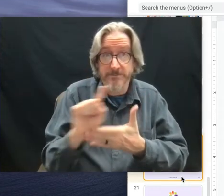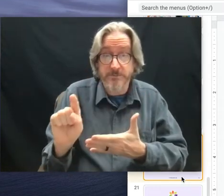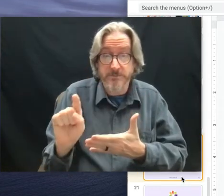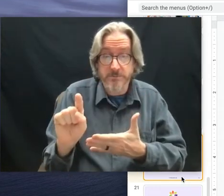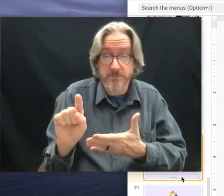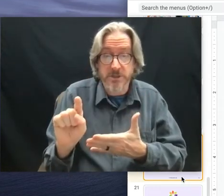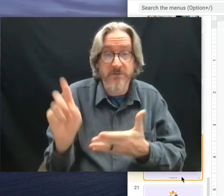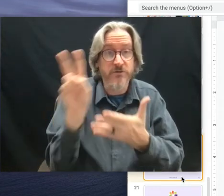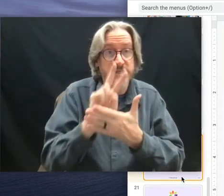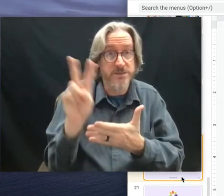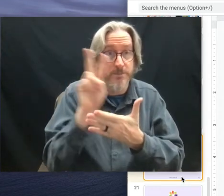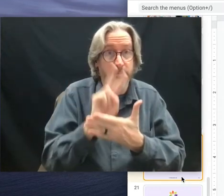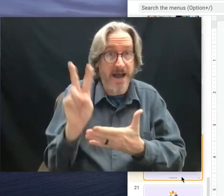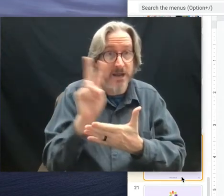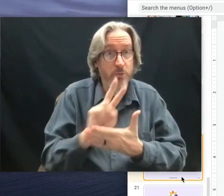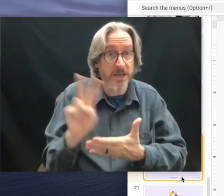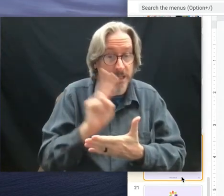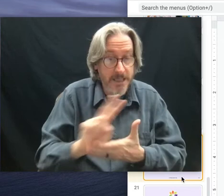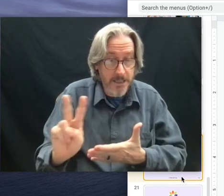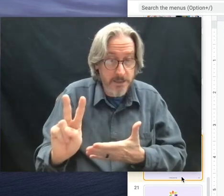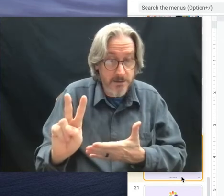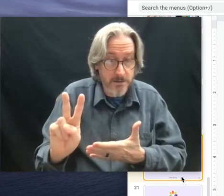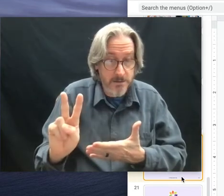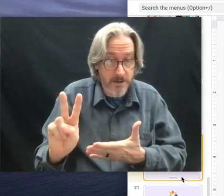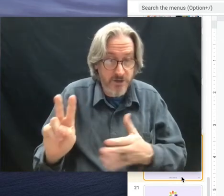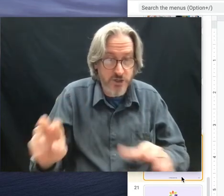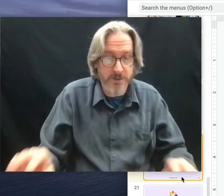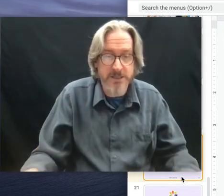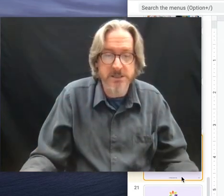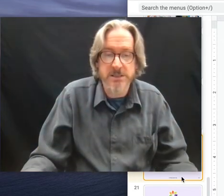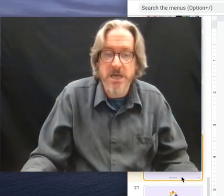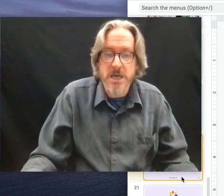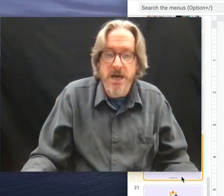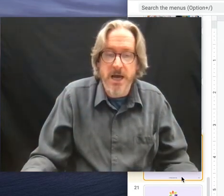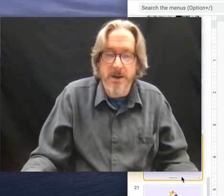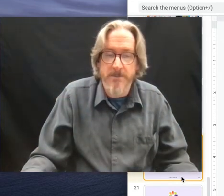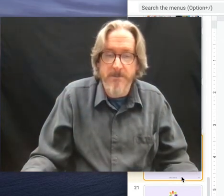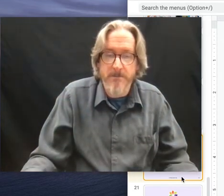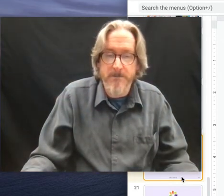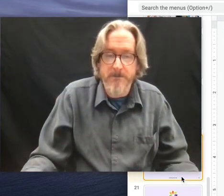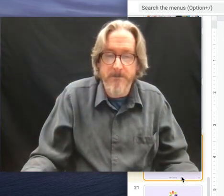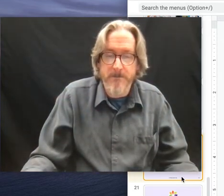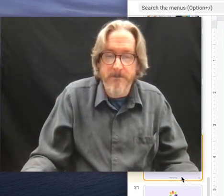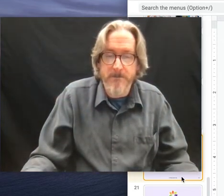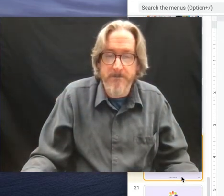Weekly versus bi-weekly, every 2 weeks.